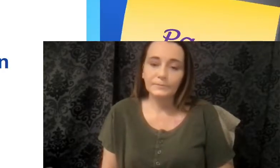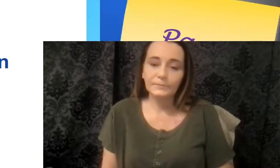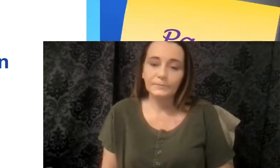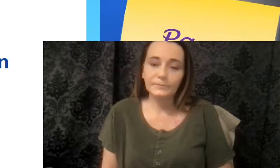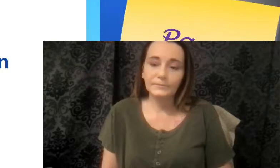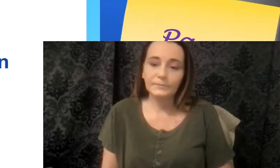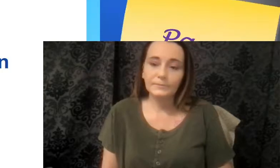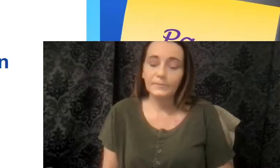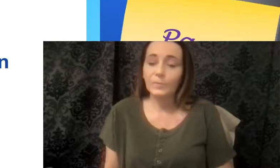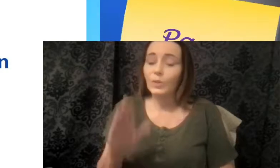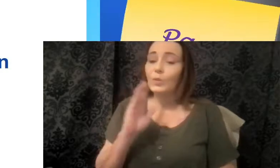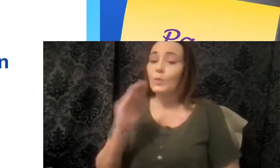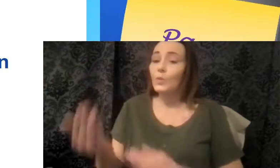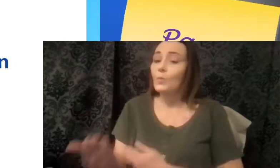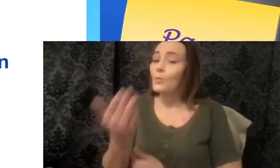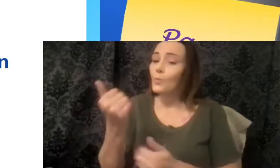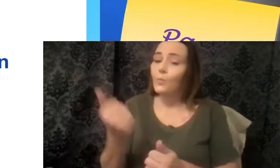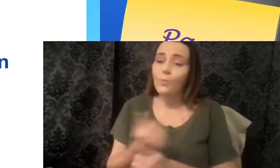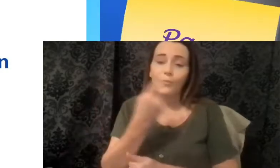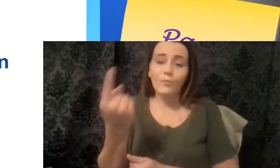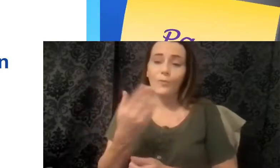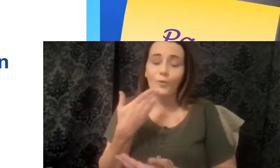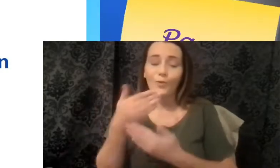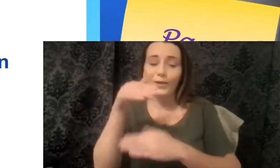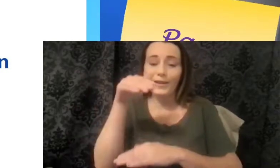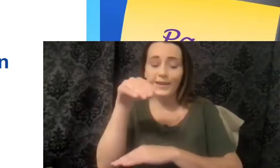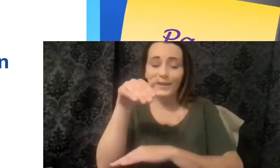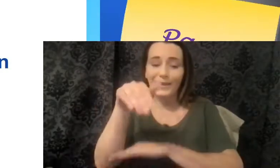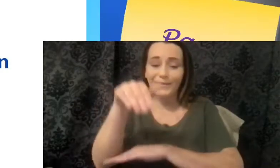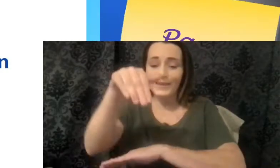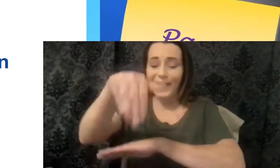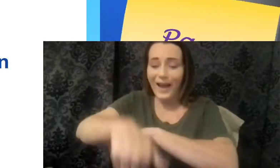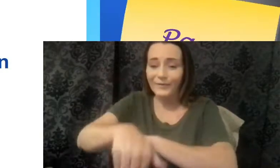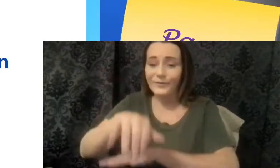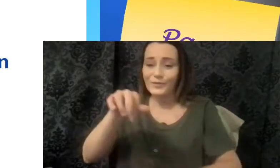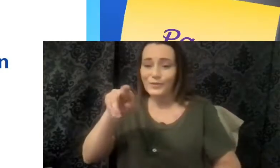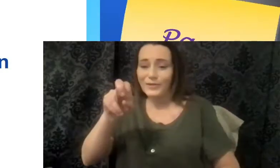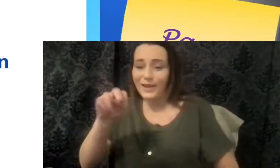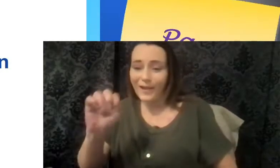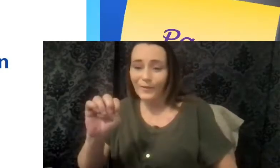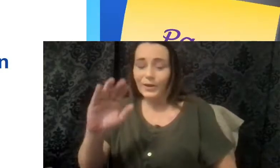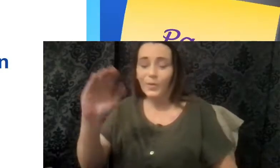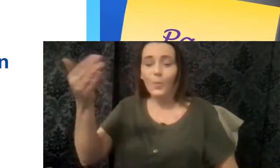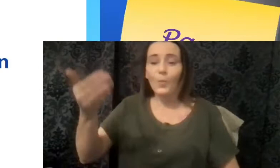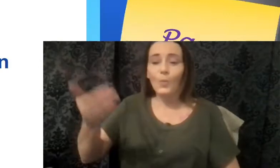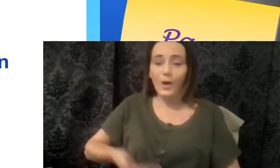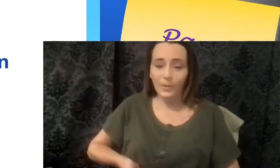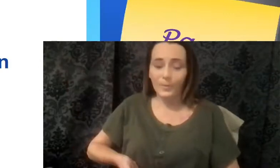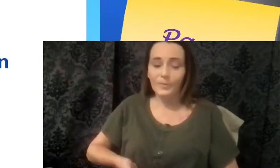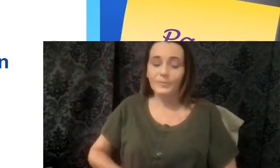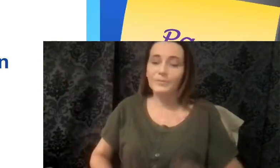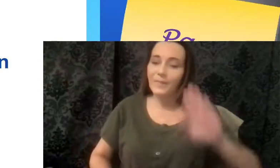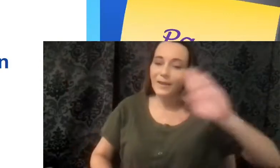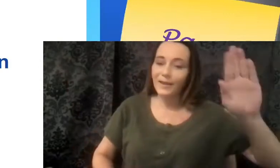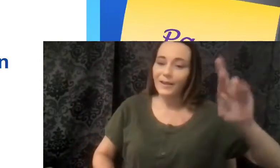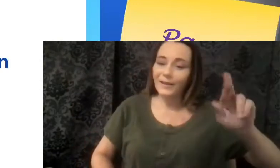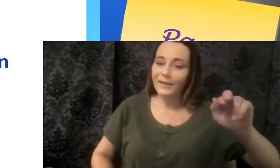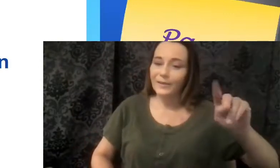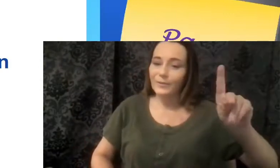Good morning, everybody. Good evening and afternoon, Irene. Welcome. Hi, Randy. Thank